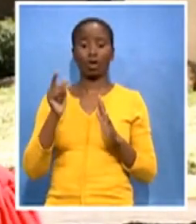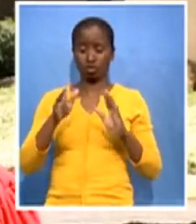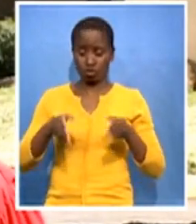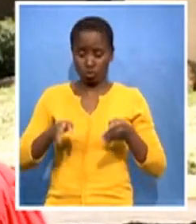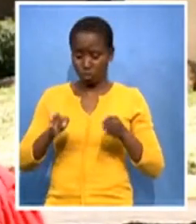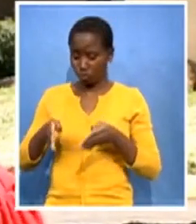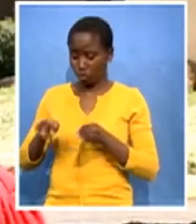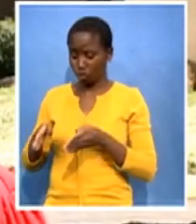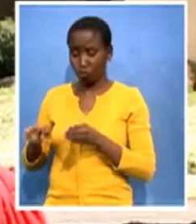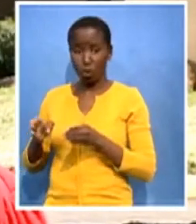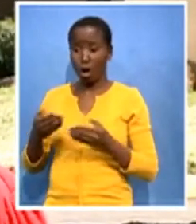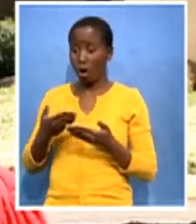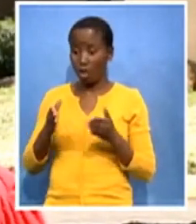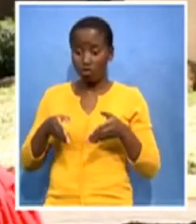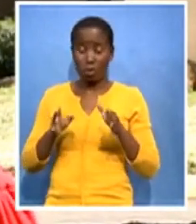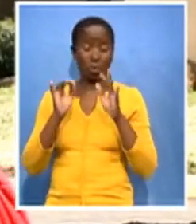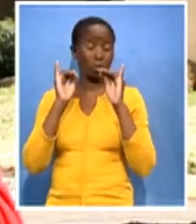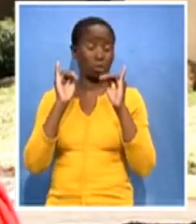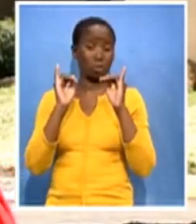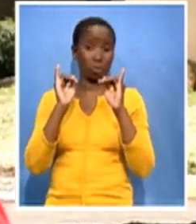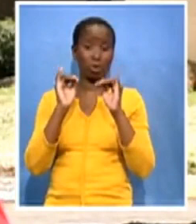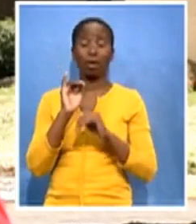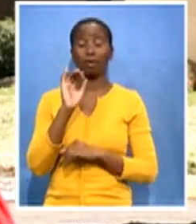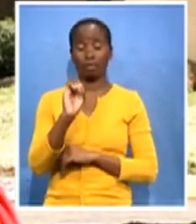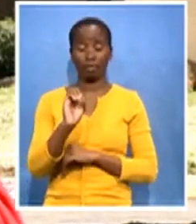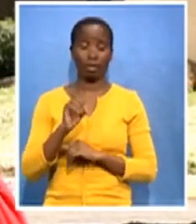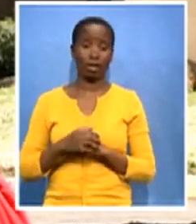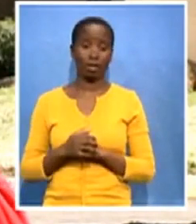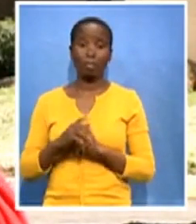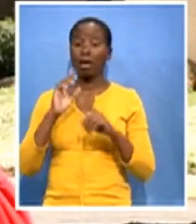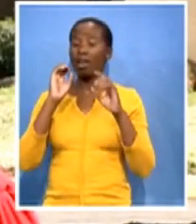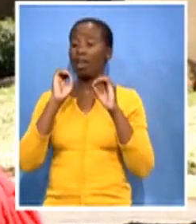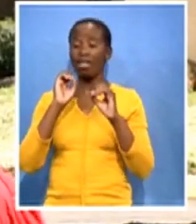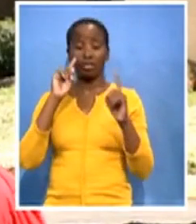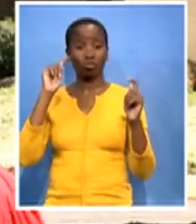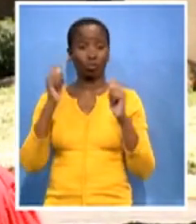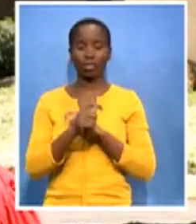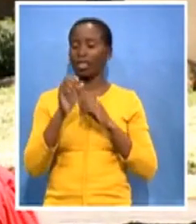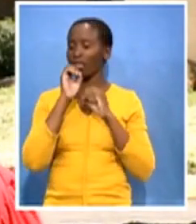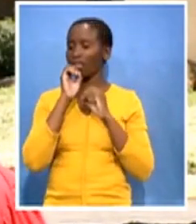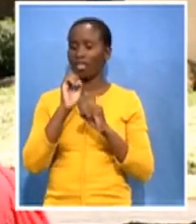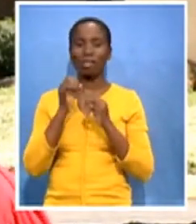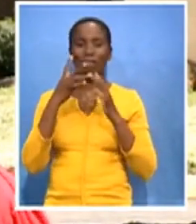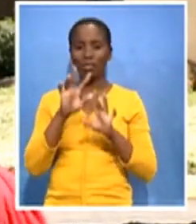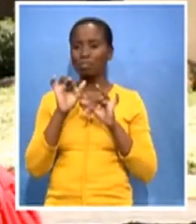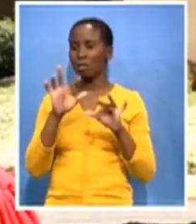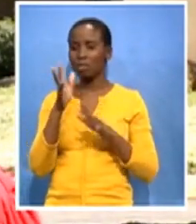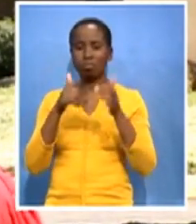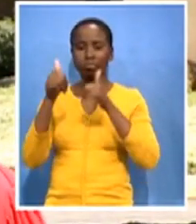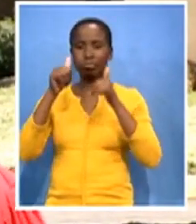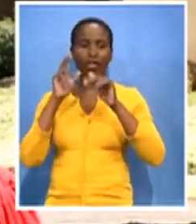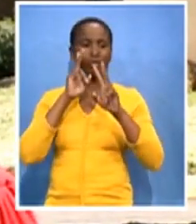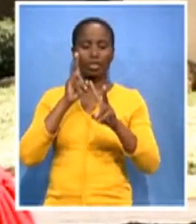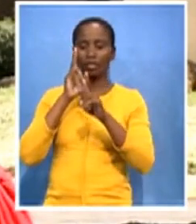terrible state. So nothing has changed. We have had different visits from various officials, but till today the situation has